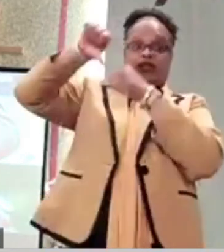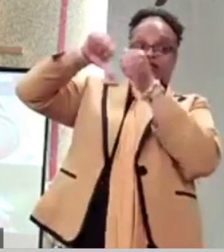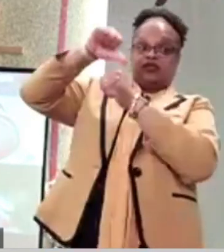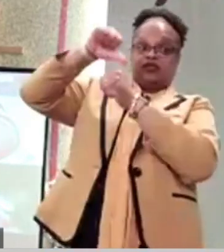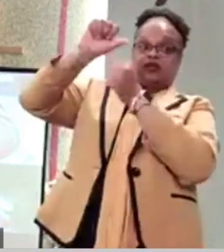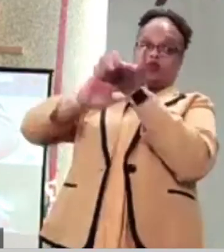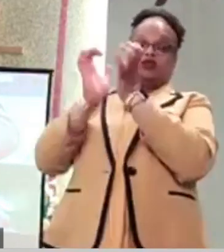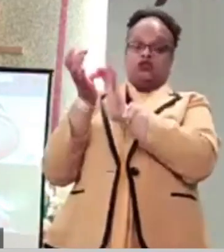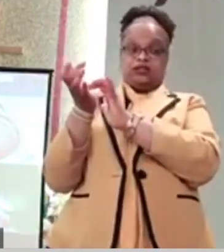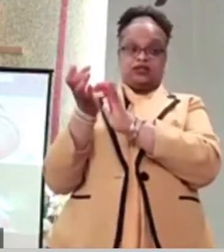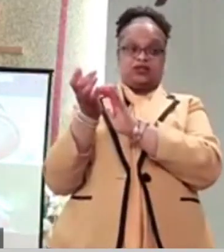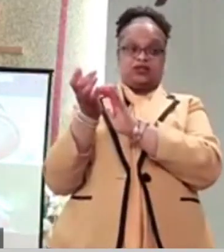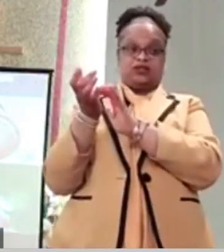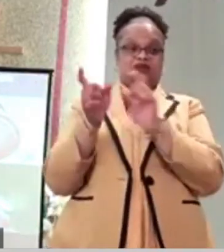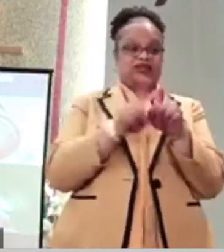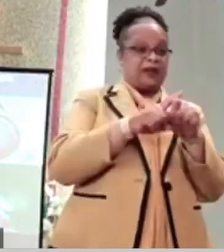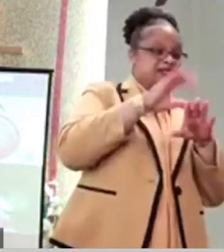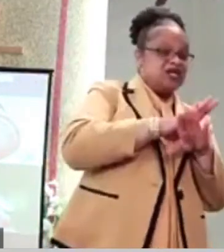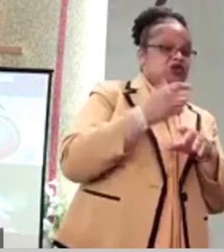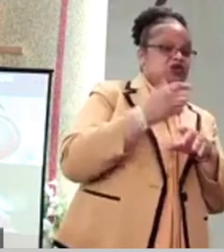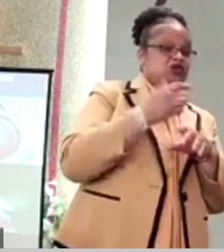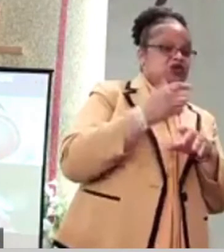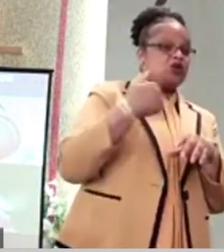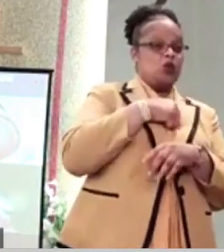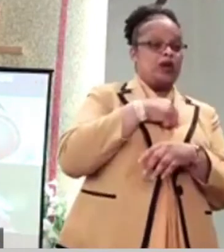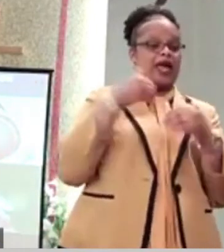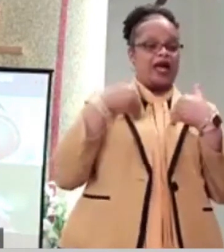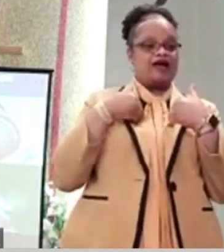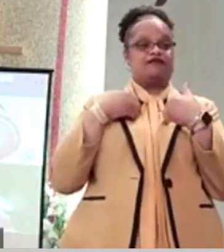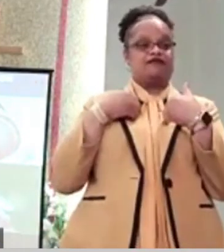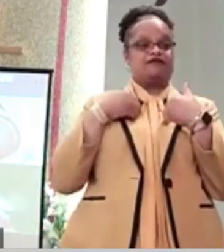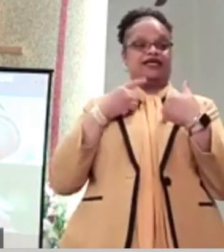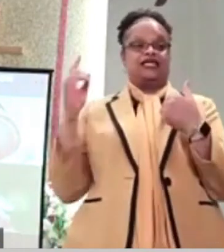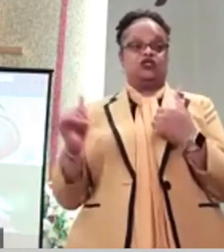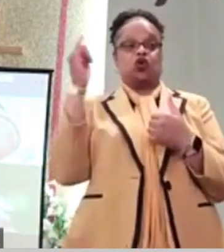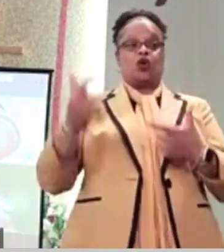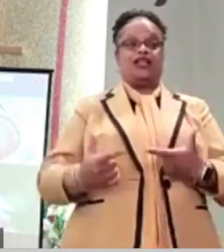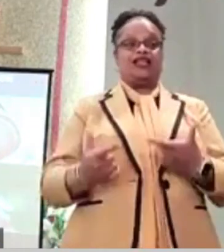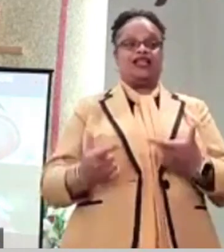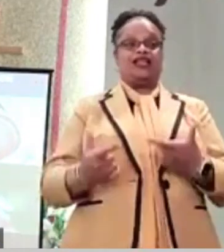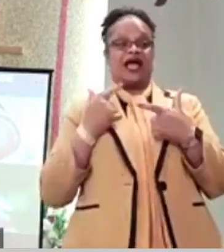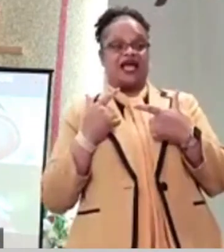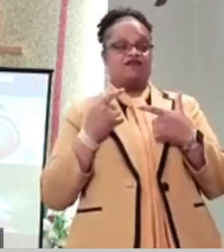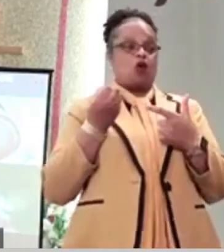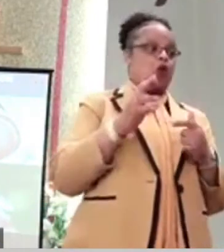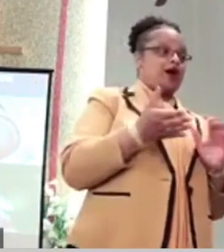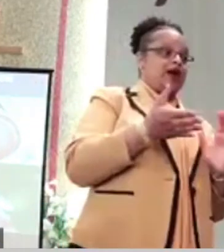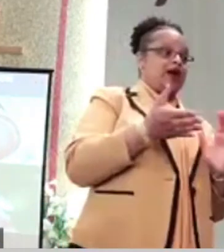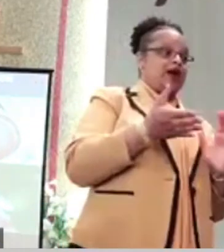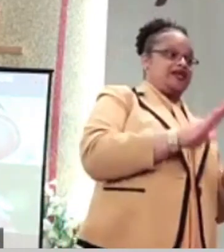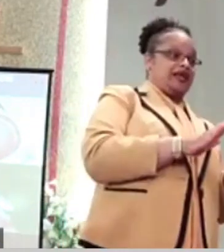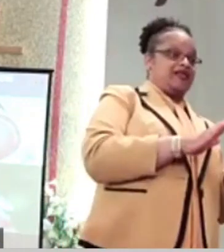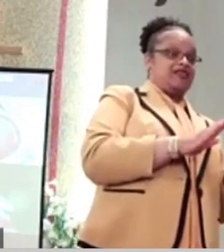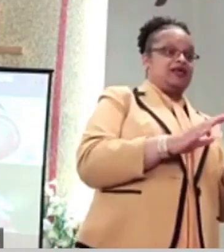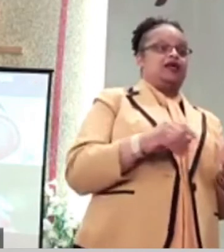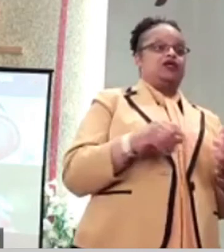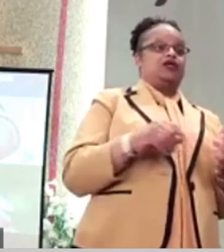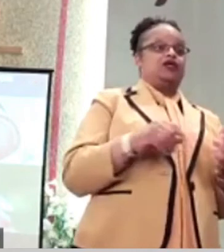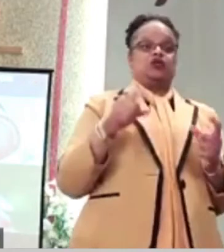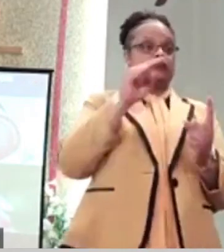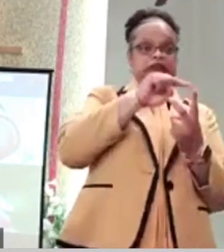Christ. Just like mosquitoes, we are in an eternal life or death situation and drinking in the blood of